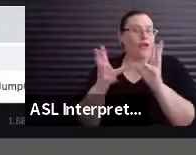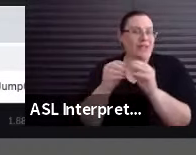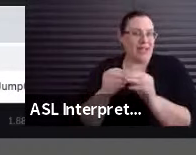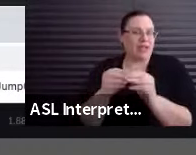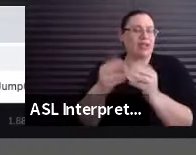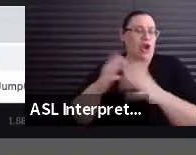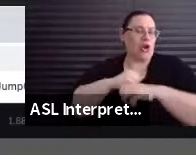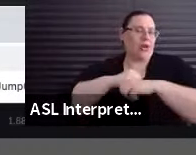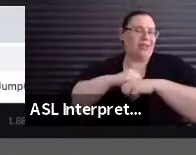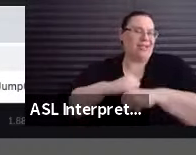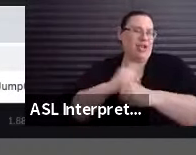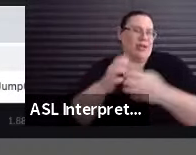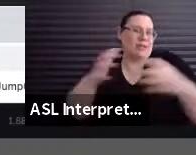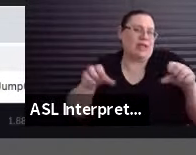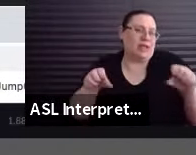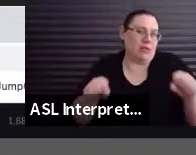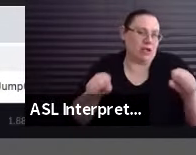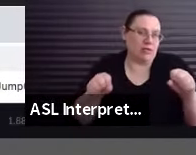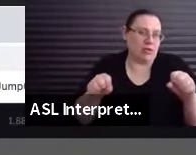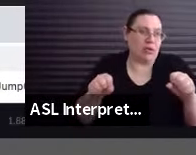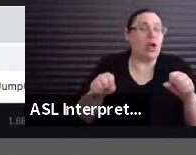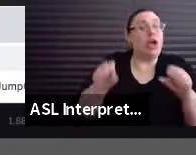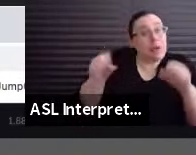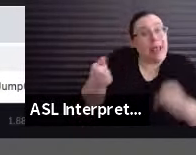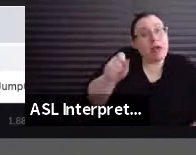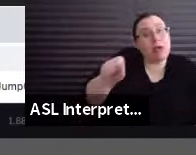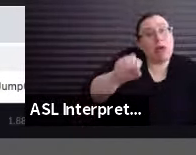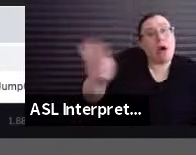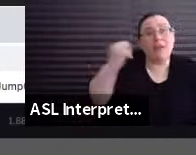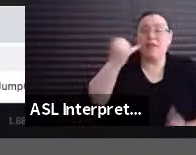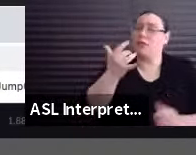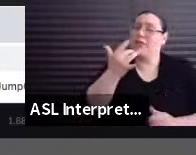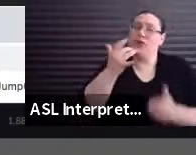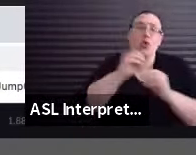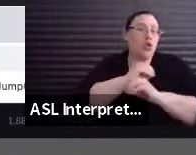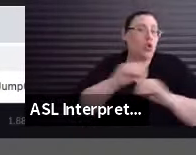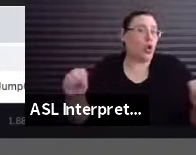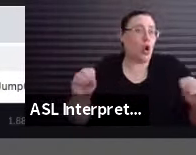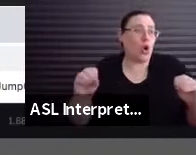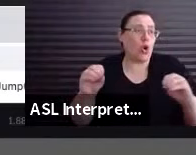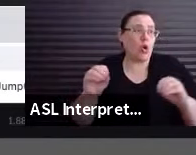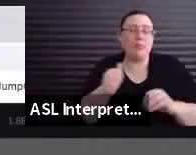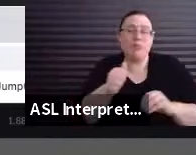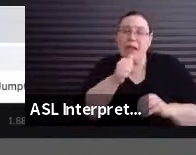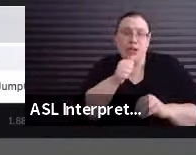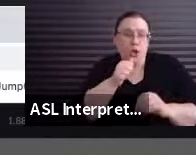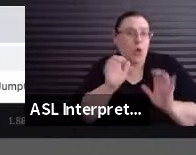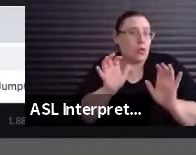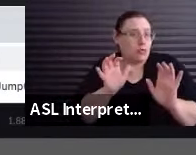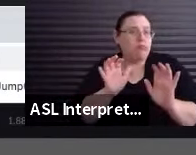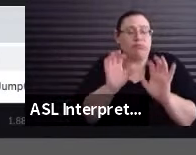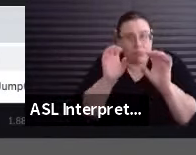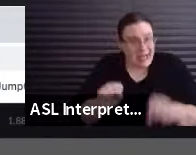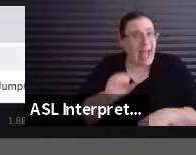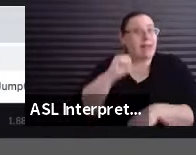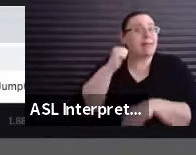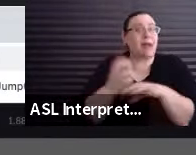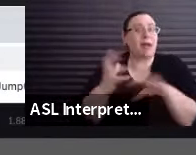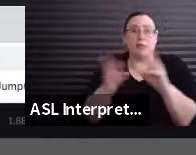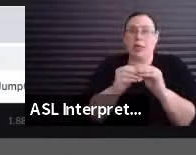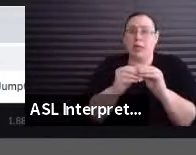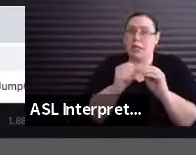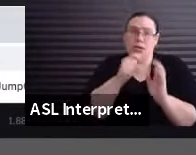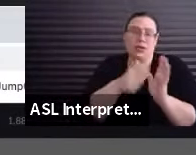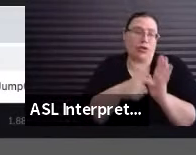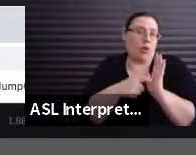as possible. You can actually turn this off if you'd like. In other words, you can set your meeting up so that it doesn't require